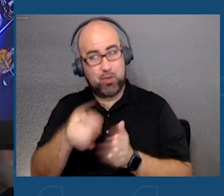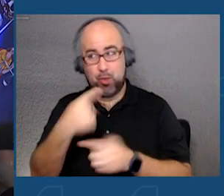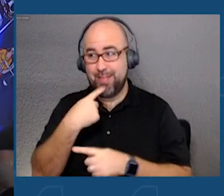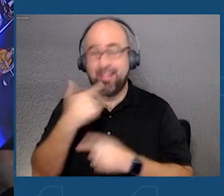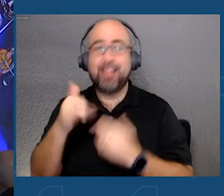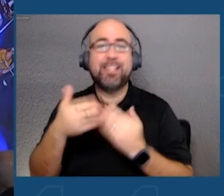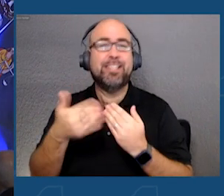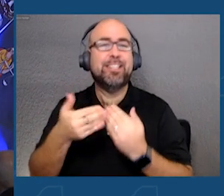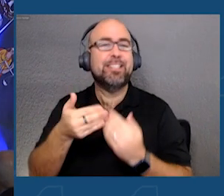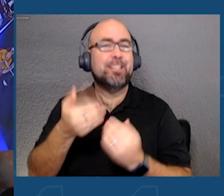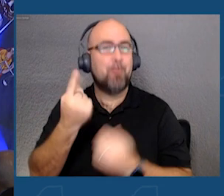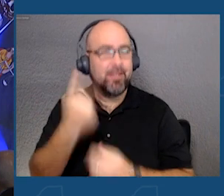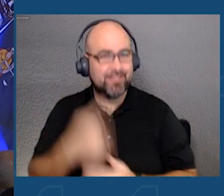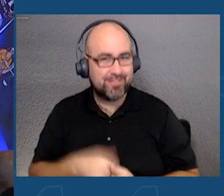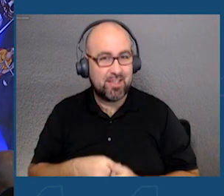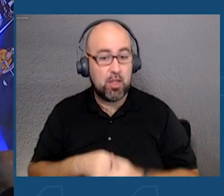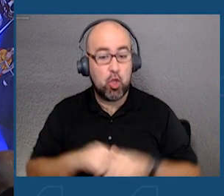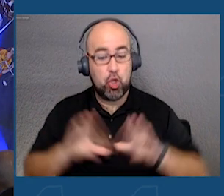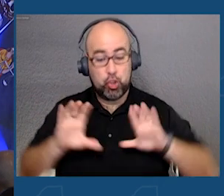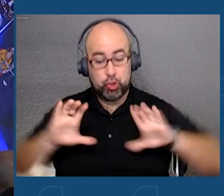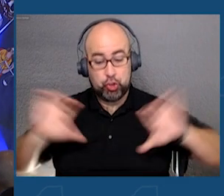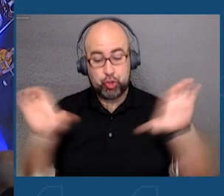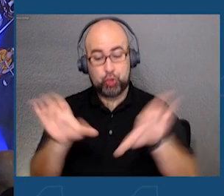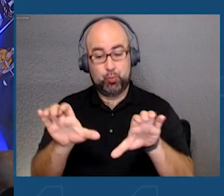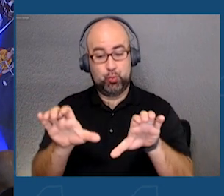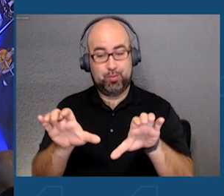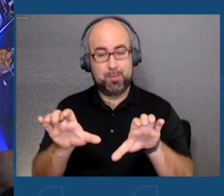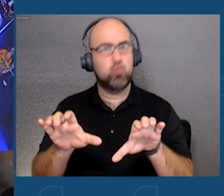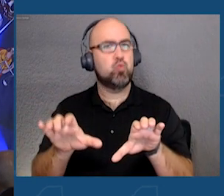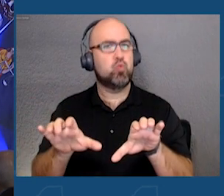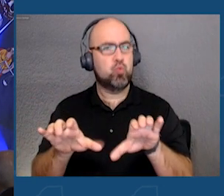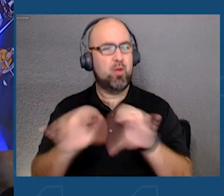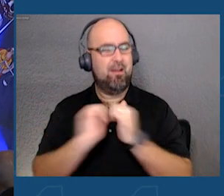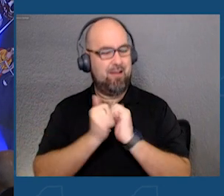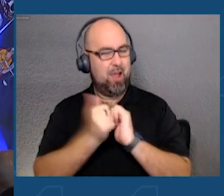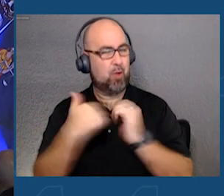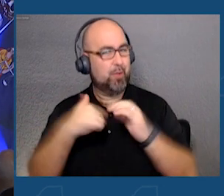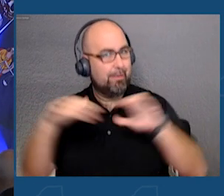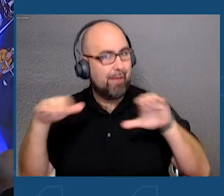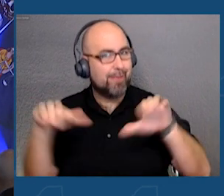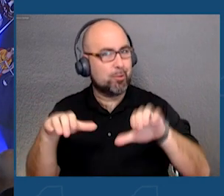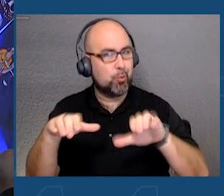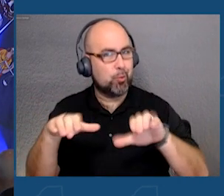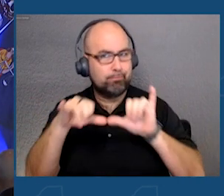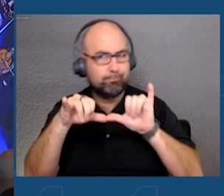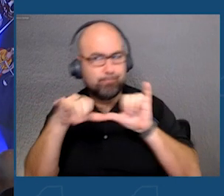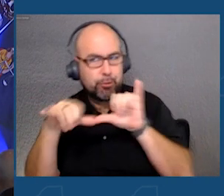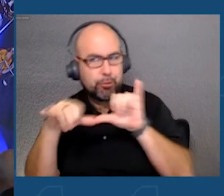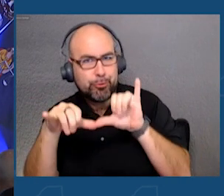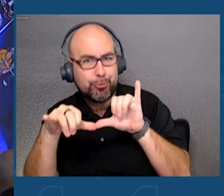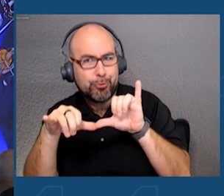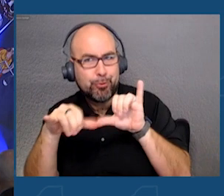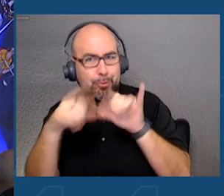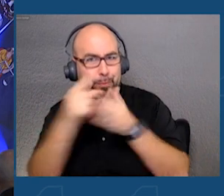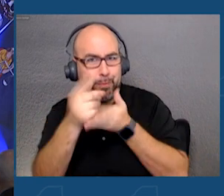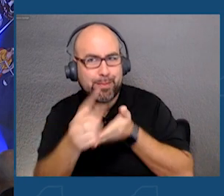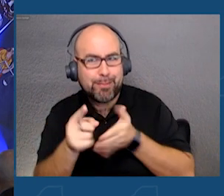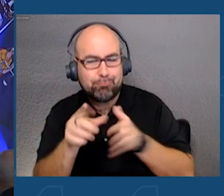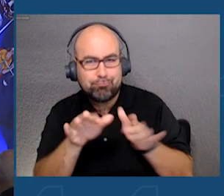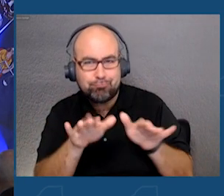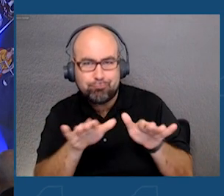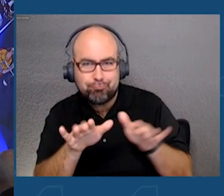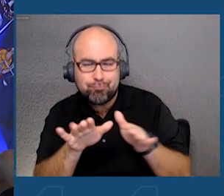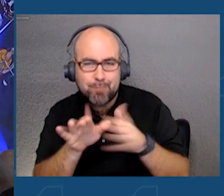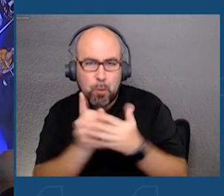Execution. How do we execute? How do we gauge each week, each month, each